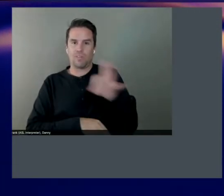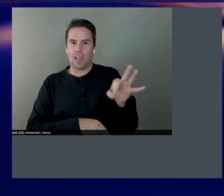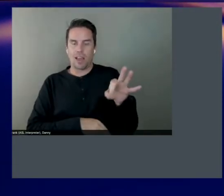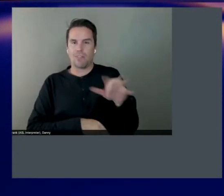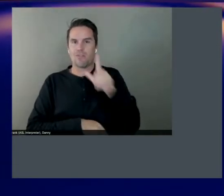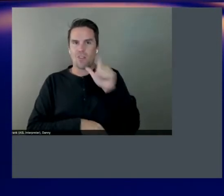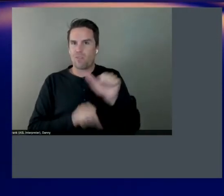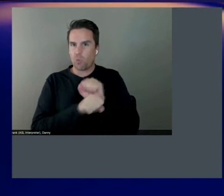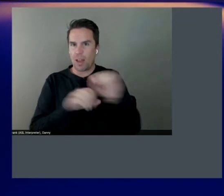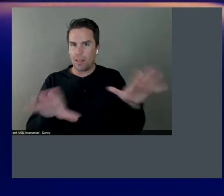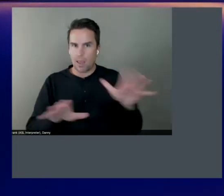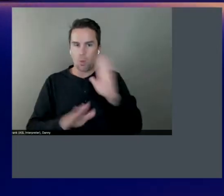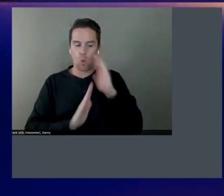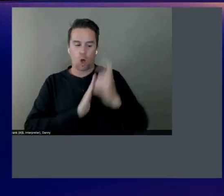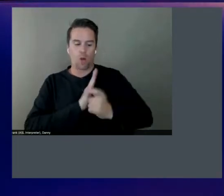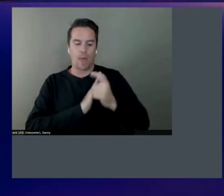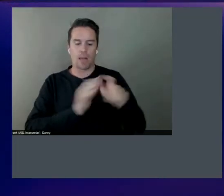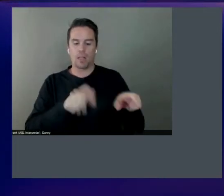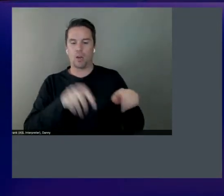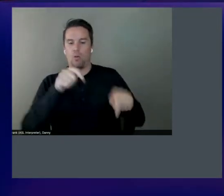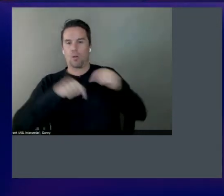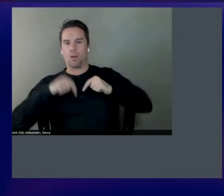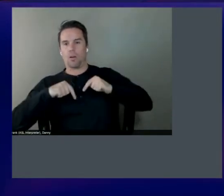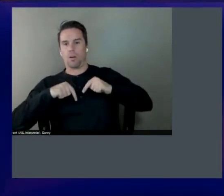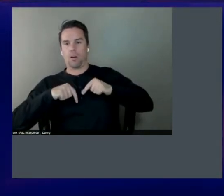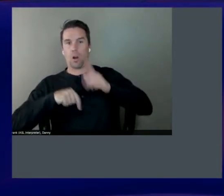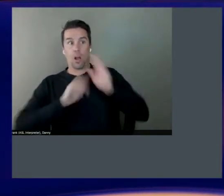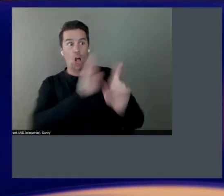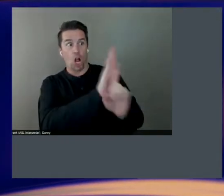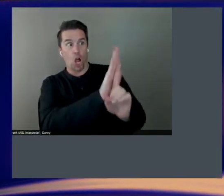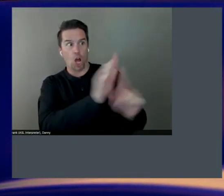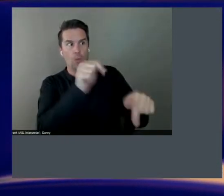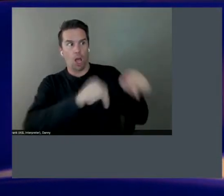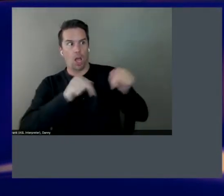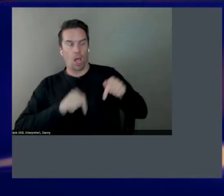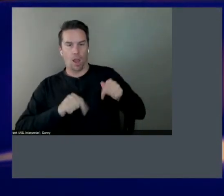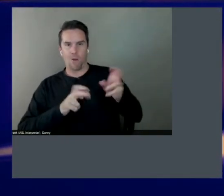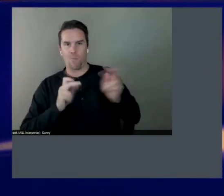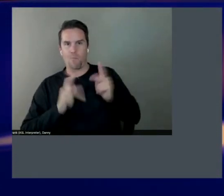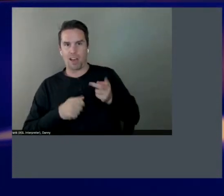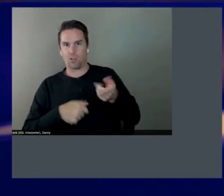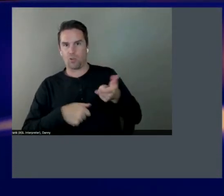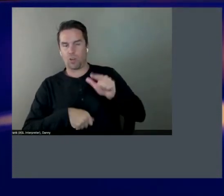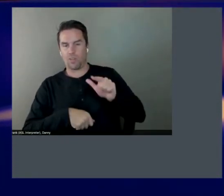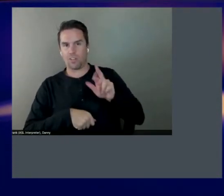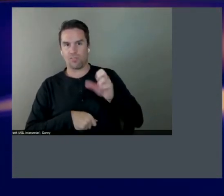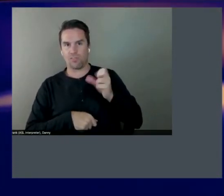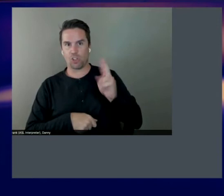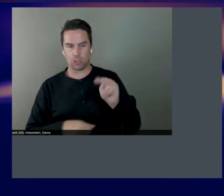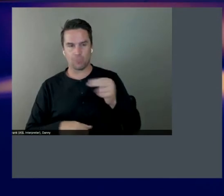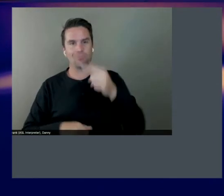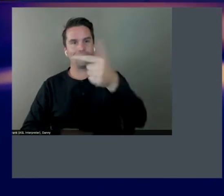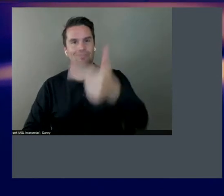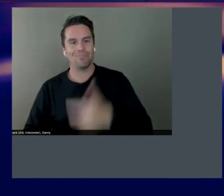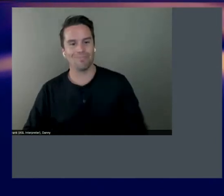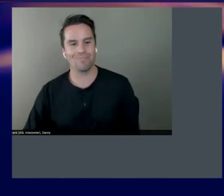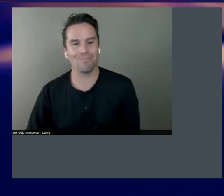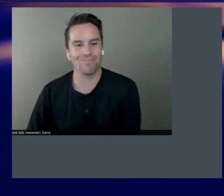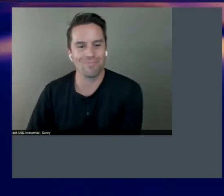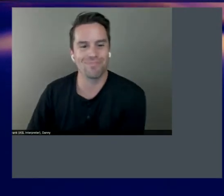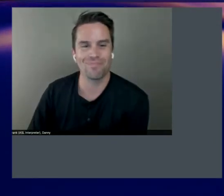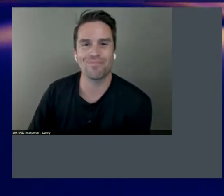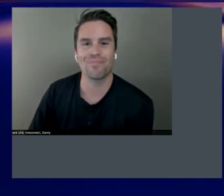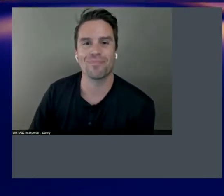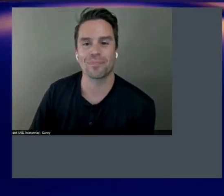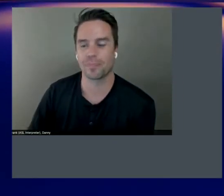back because it says there's an alarm, let me back this out, and it restores it to the previous version. Got it. So that is, again, another safety mechanism. Safety of rolling out